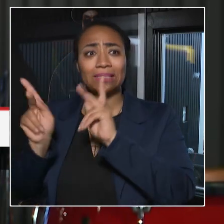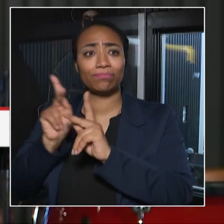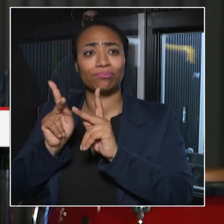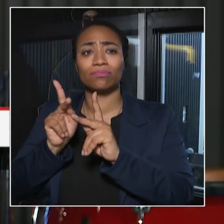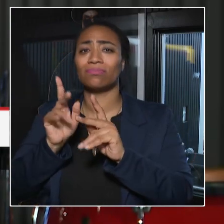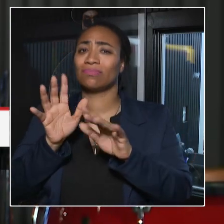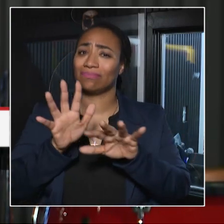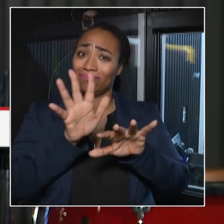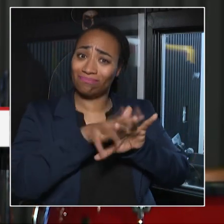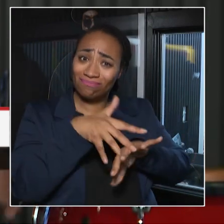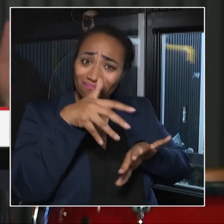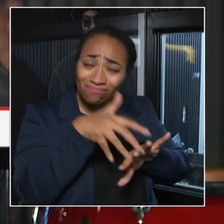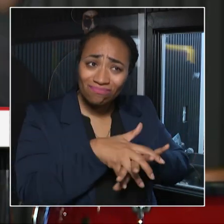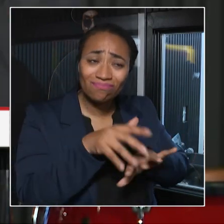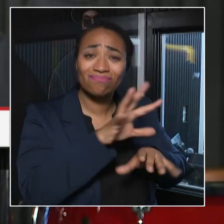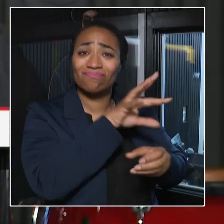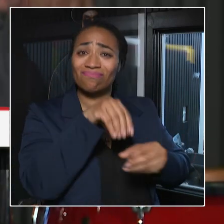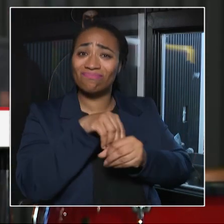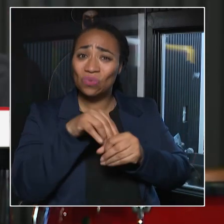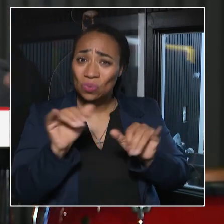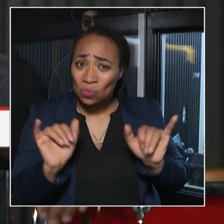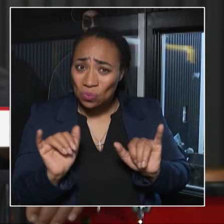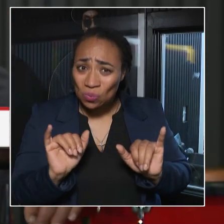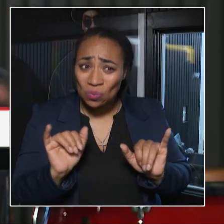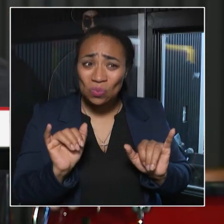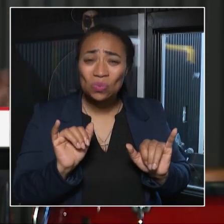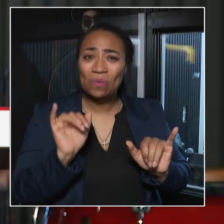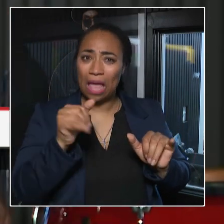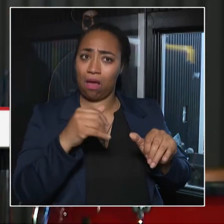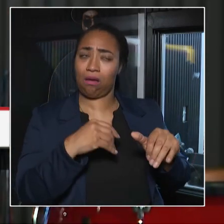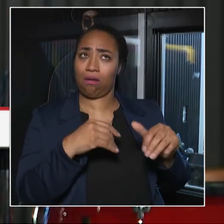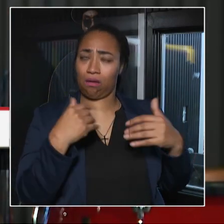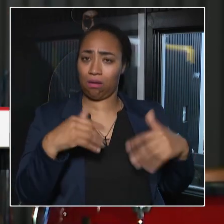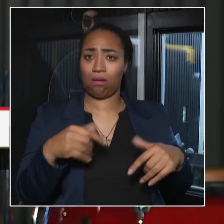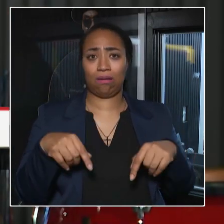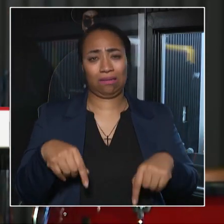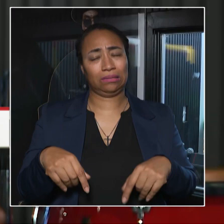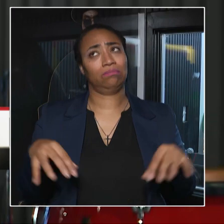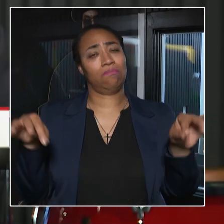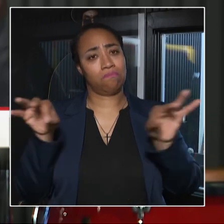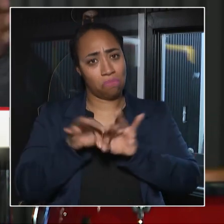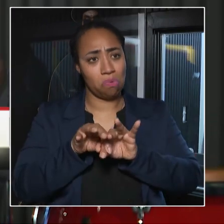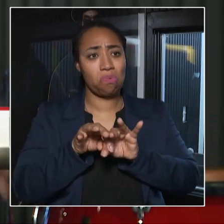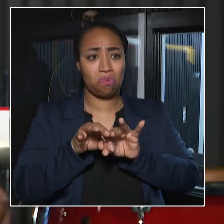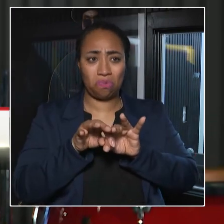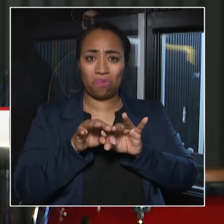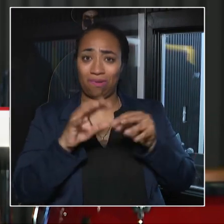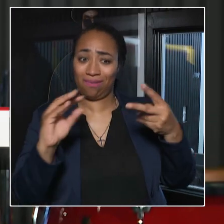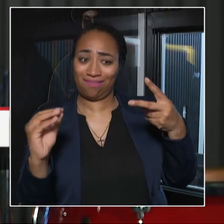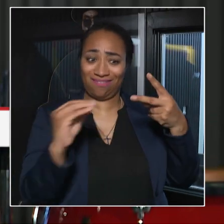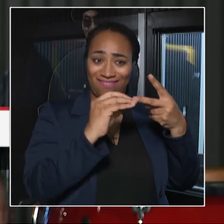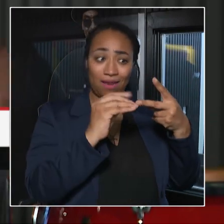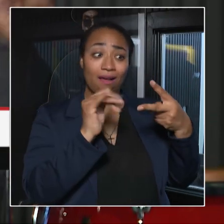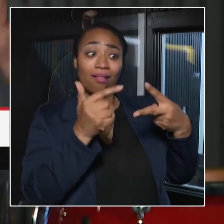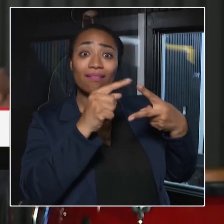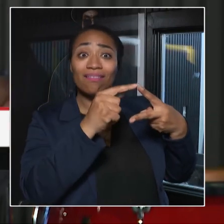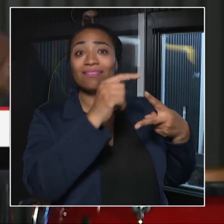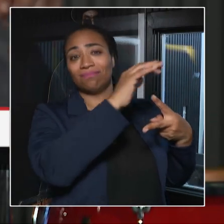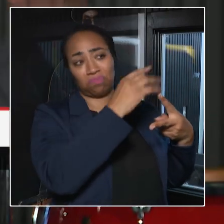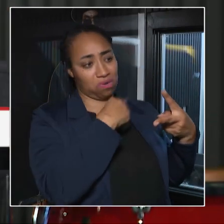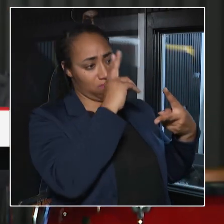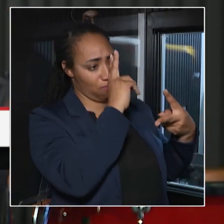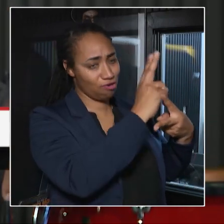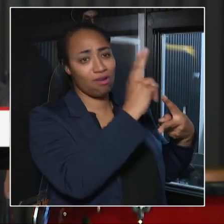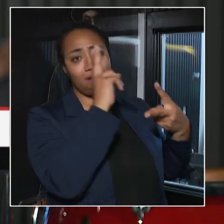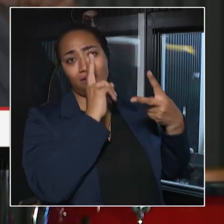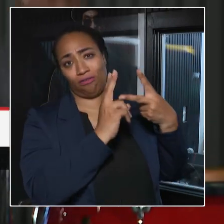this Saturday, because how could we open up on the Holy Land that belonged to somebody else and not pay respect to them? So we started off with